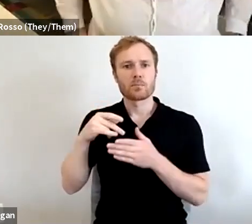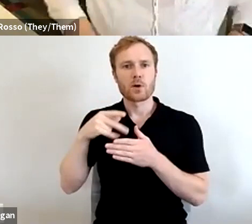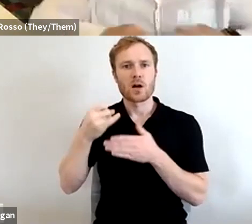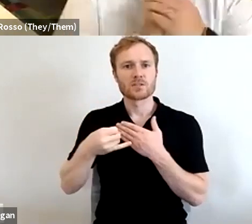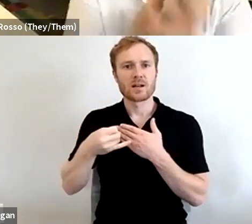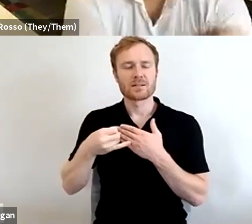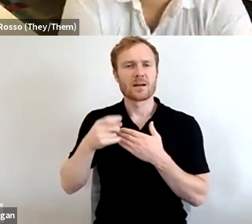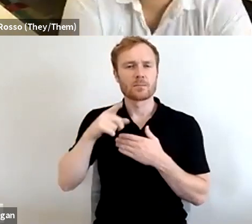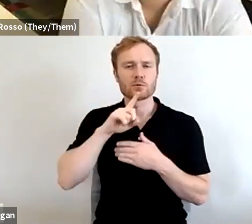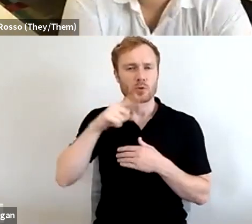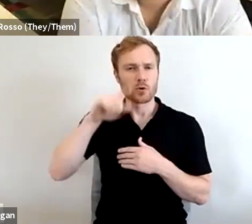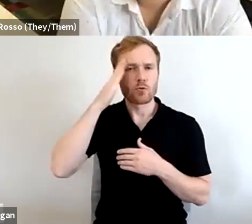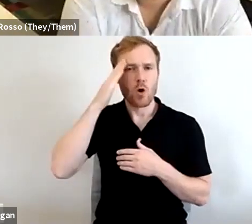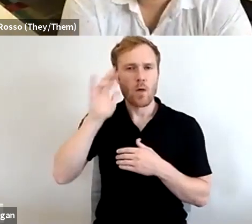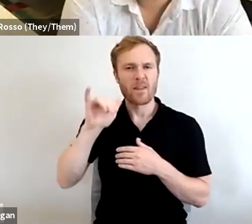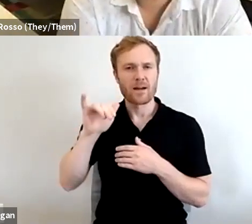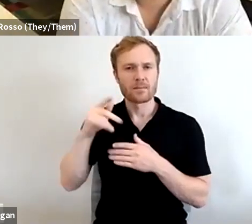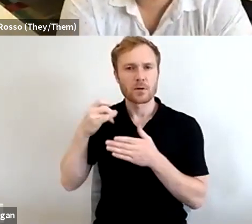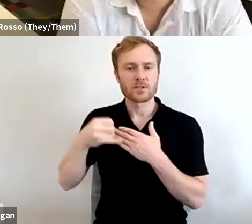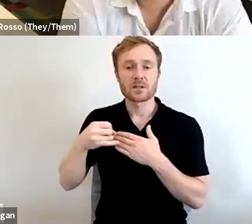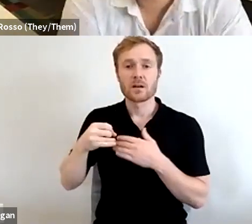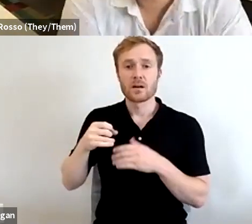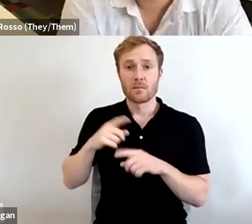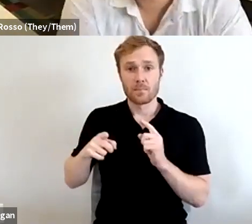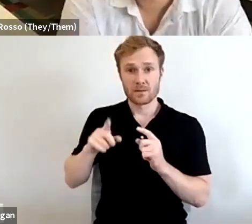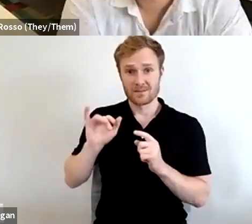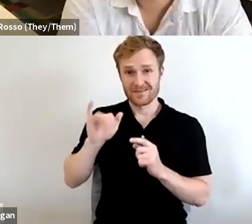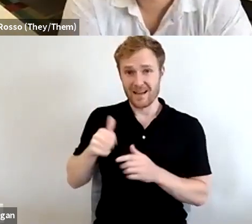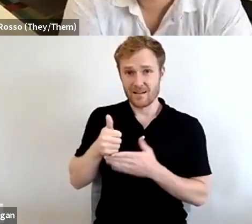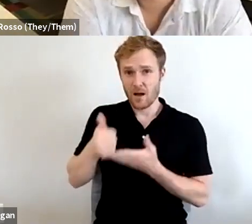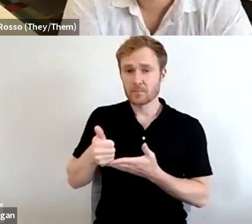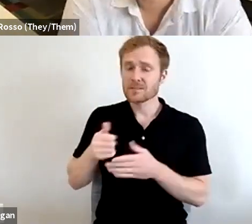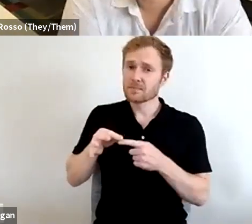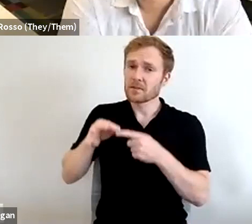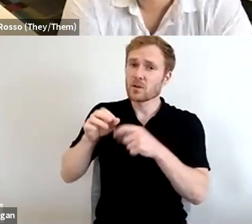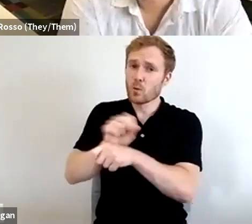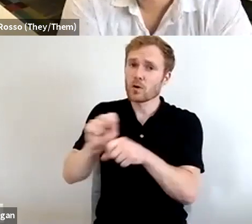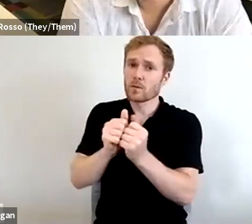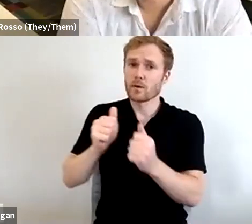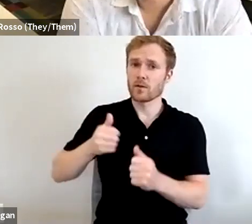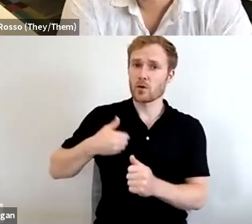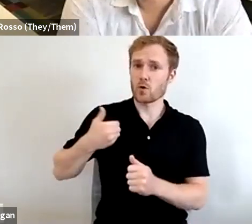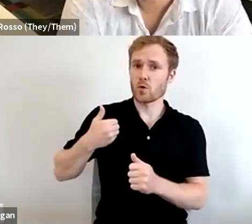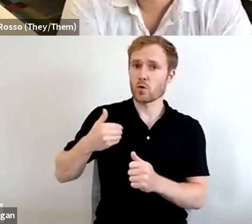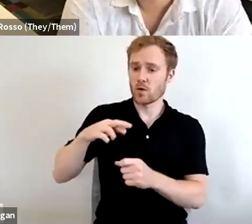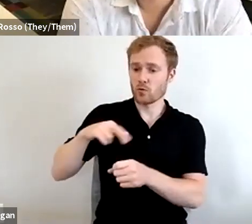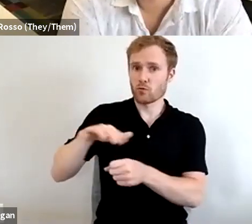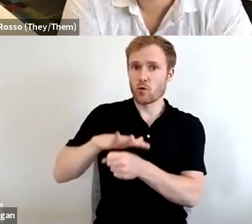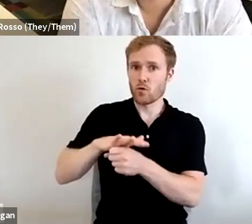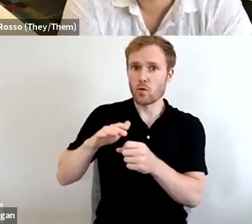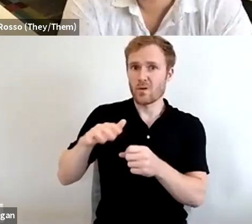helpful, particularly if you're working with youth who are in rural places that are very disconnected and you can't offer them